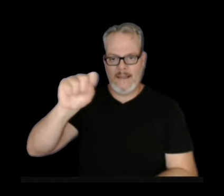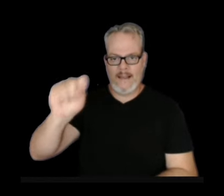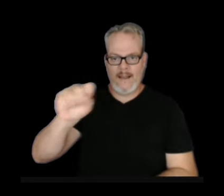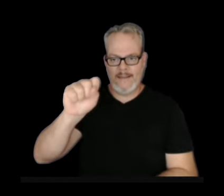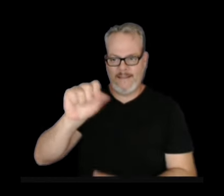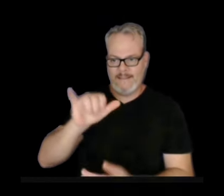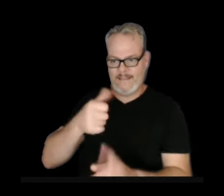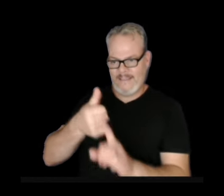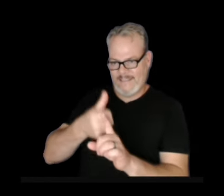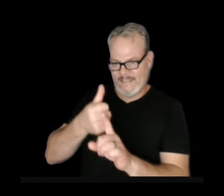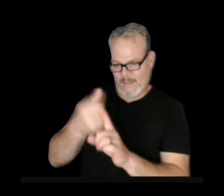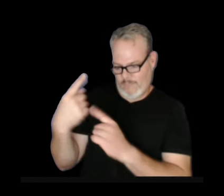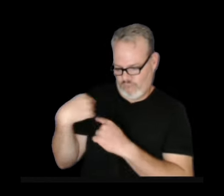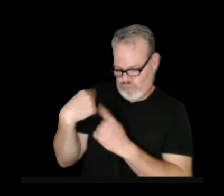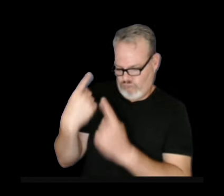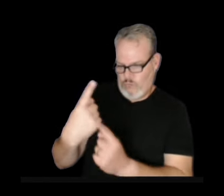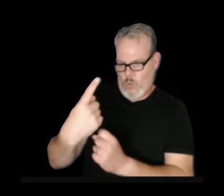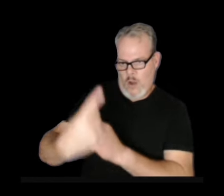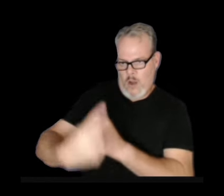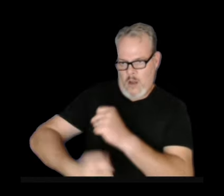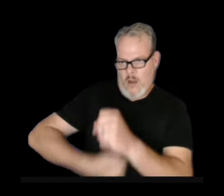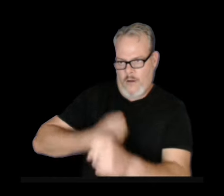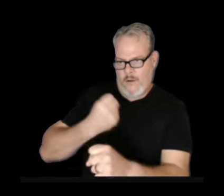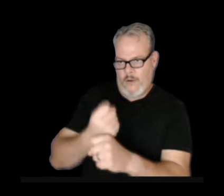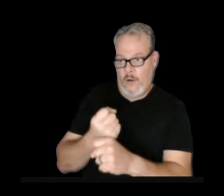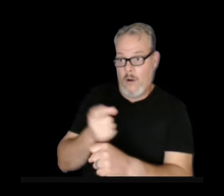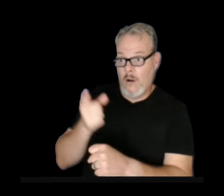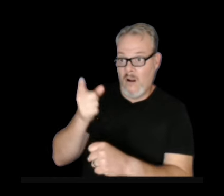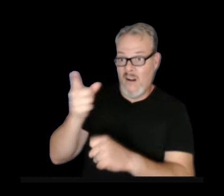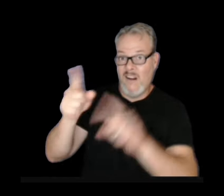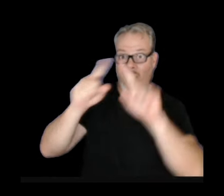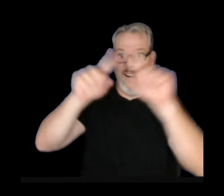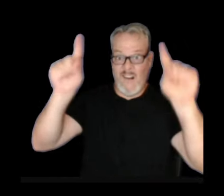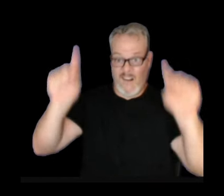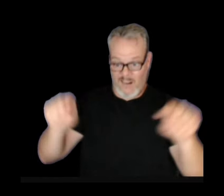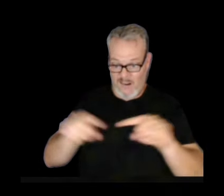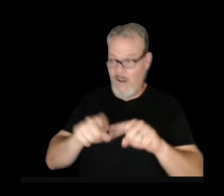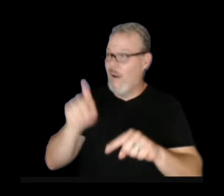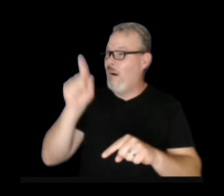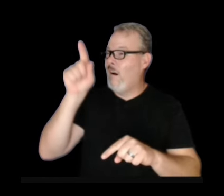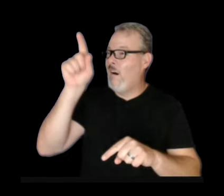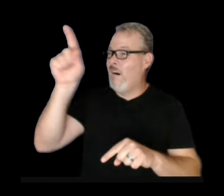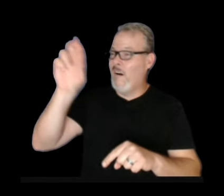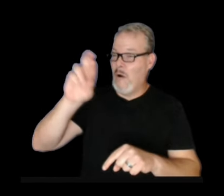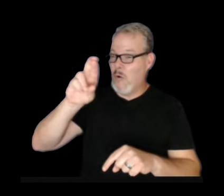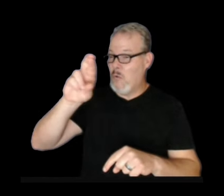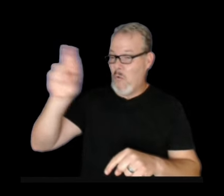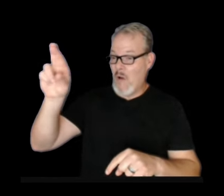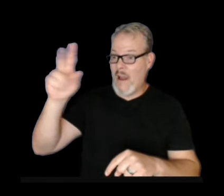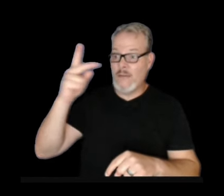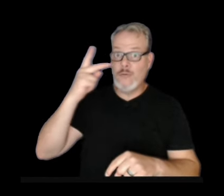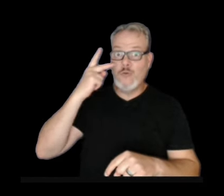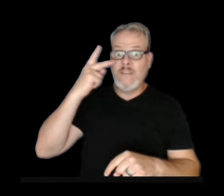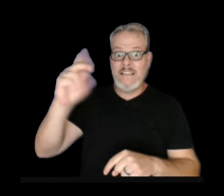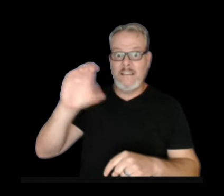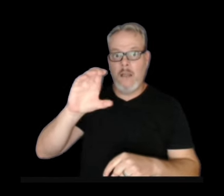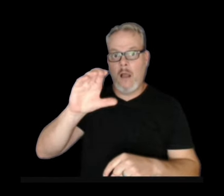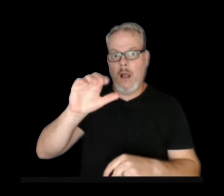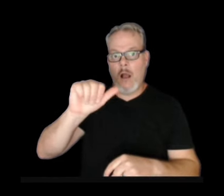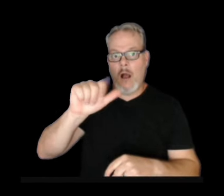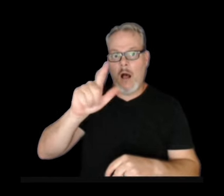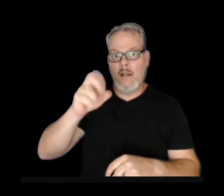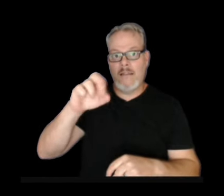last year. If I zoom in on the right side here, you can see that the caldera has switched from extending to